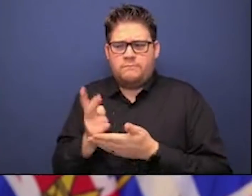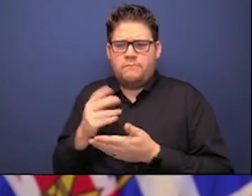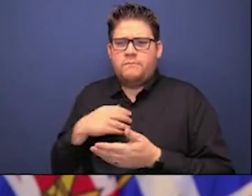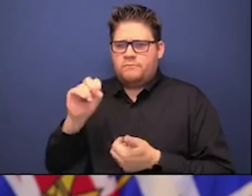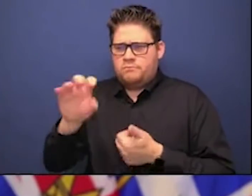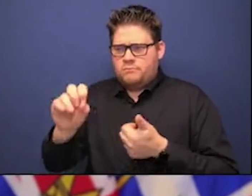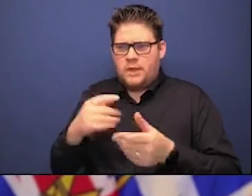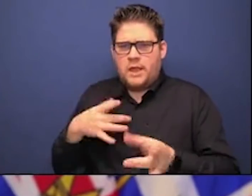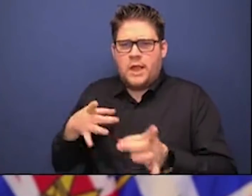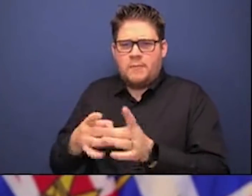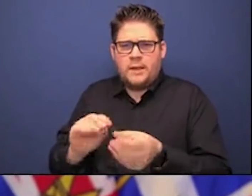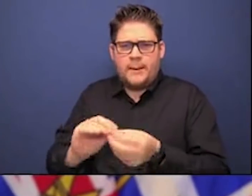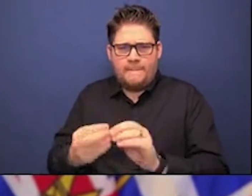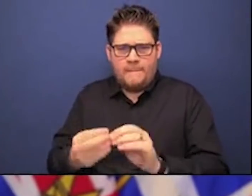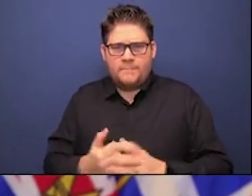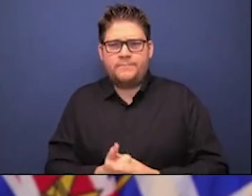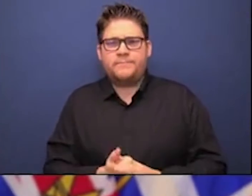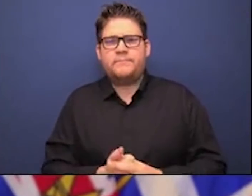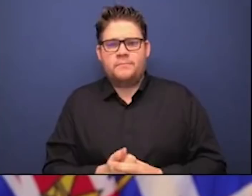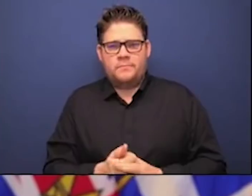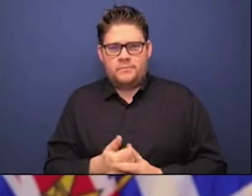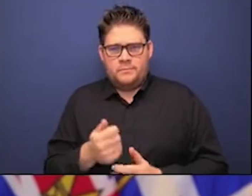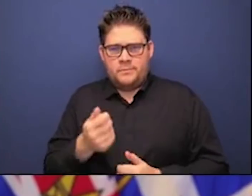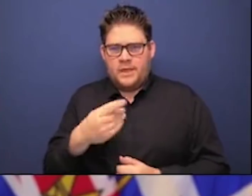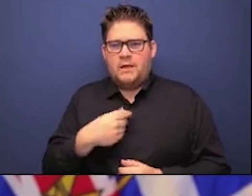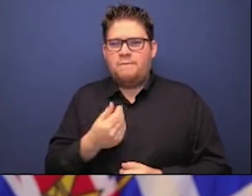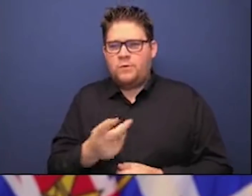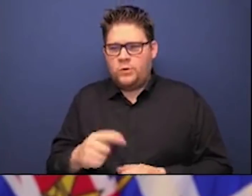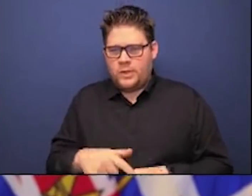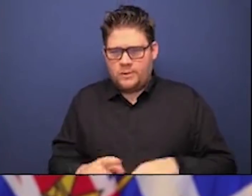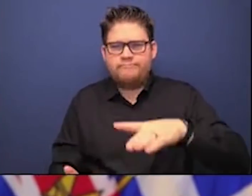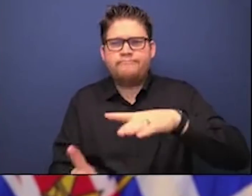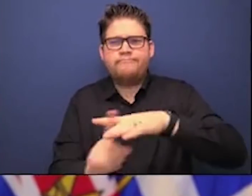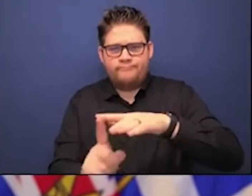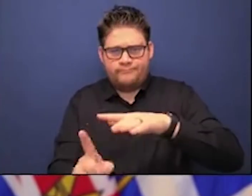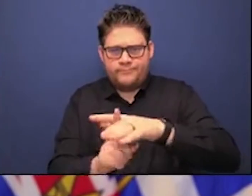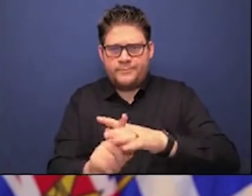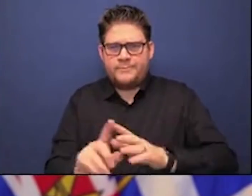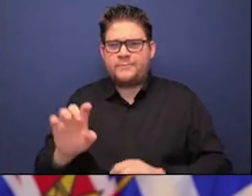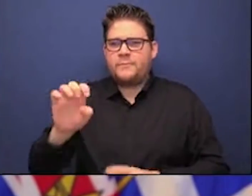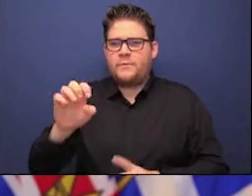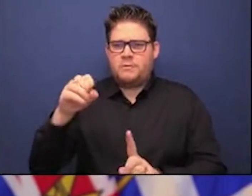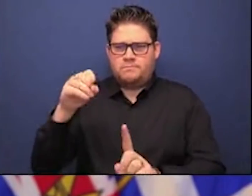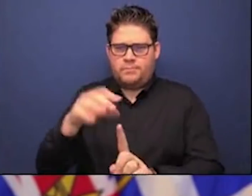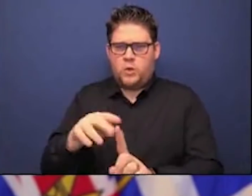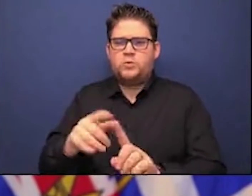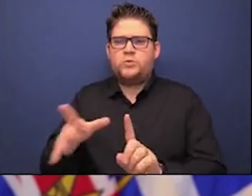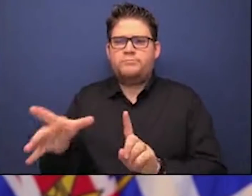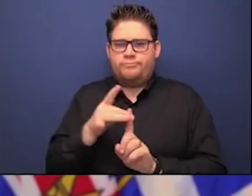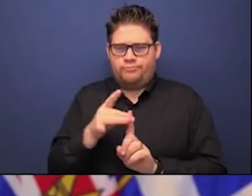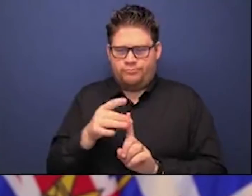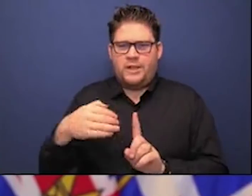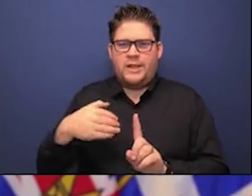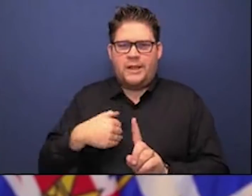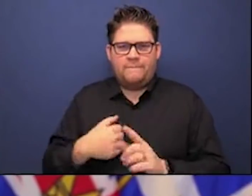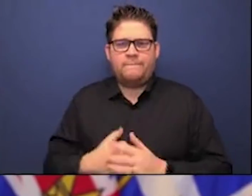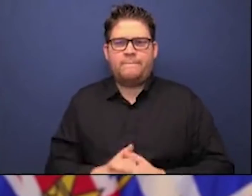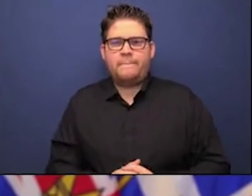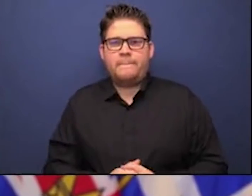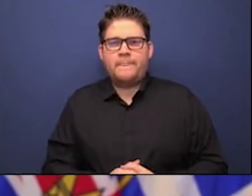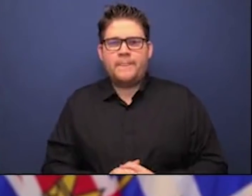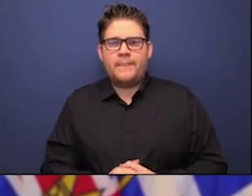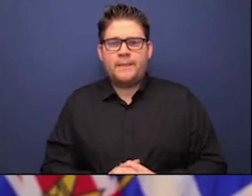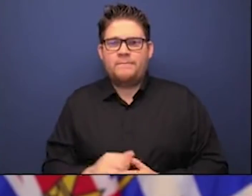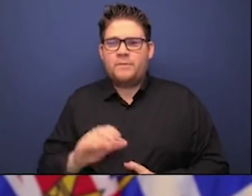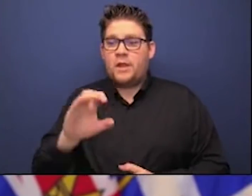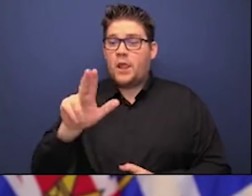number of exposure events, but only one cluster that I'm aware of since then. So that's a small amount of transmission